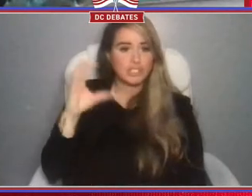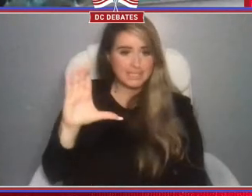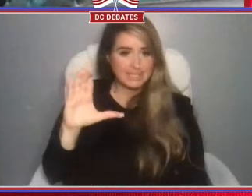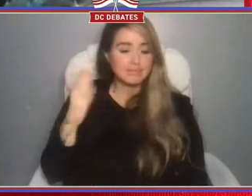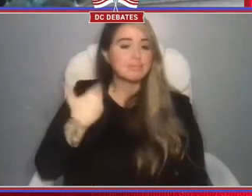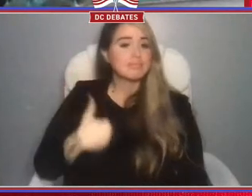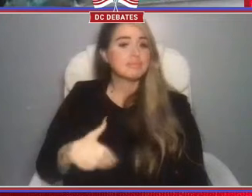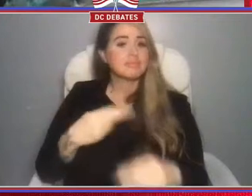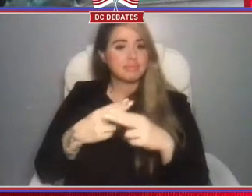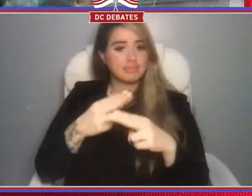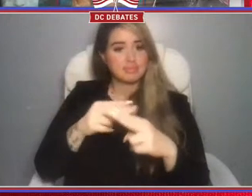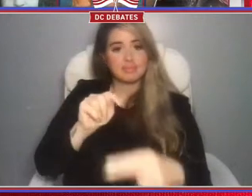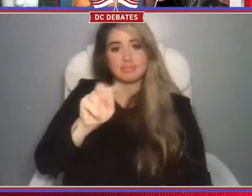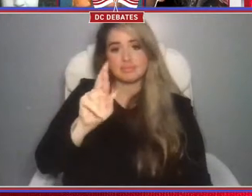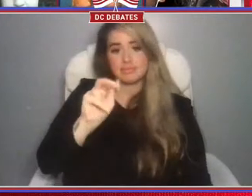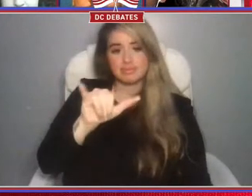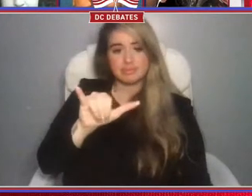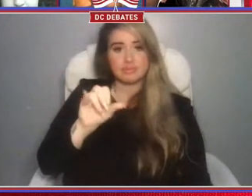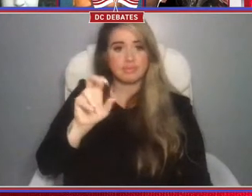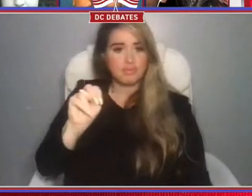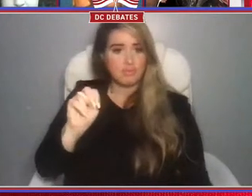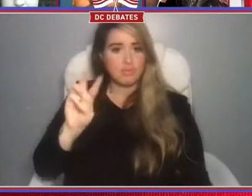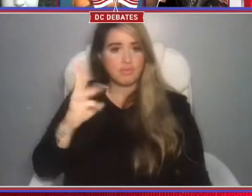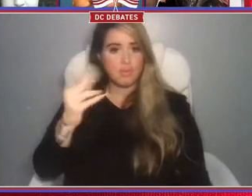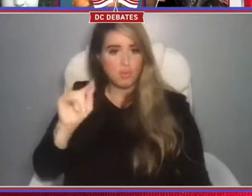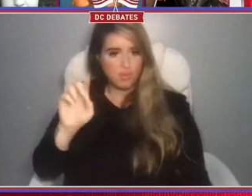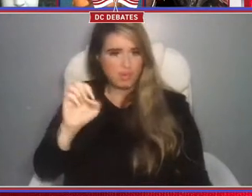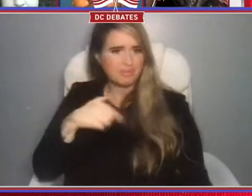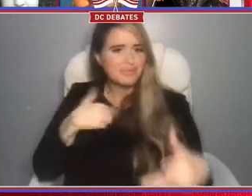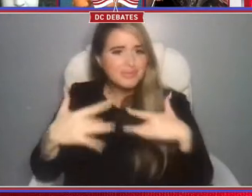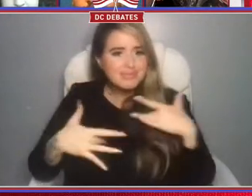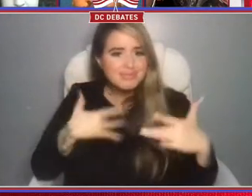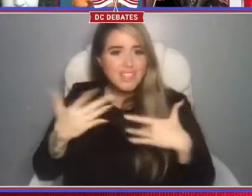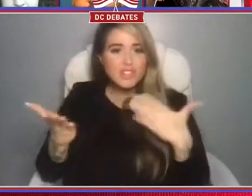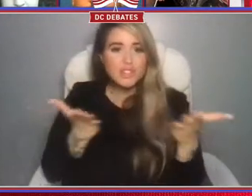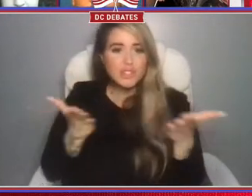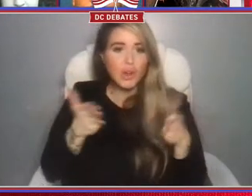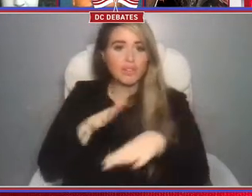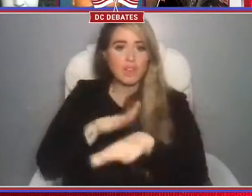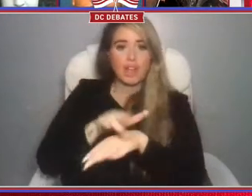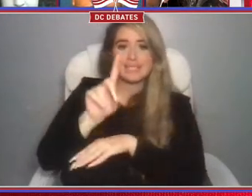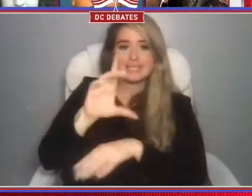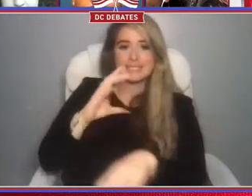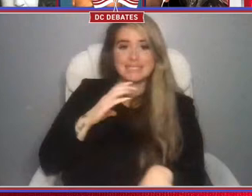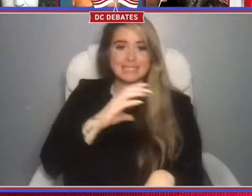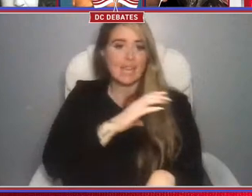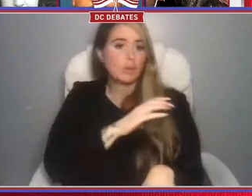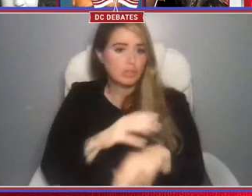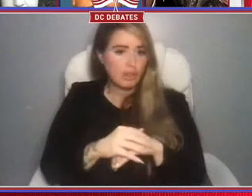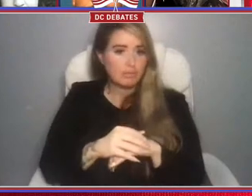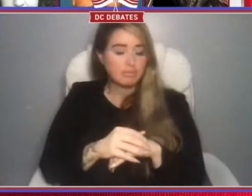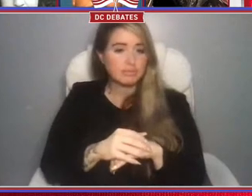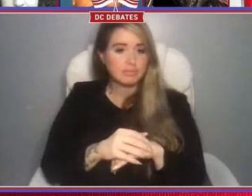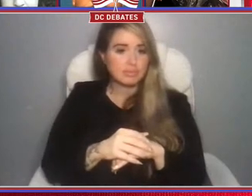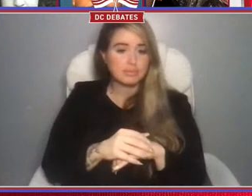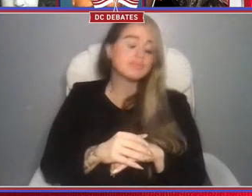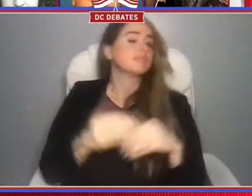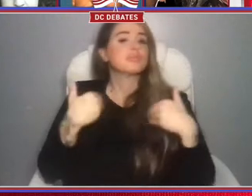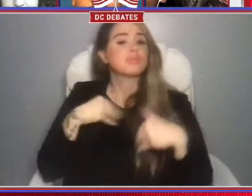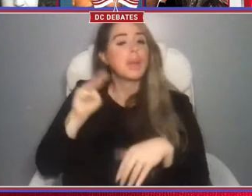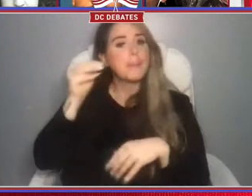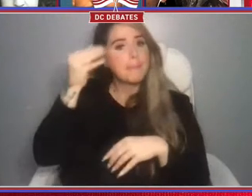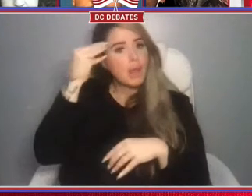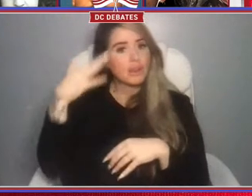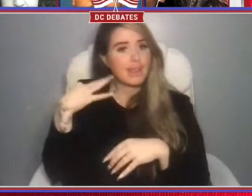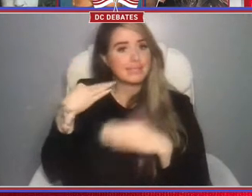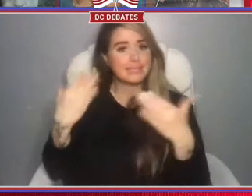White, and I'm excited to serve on a D.C. City Council. I'm a mayor candidate for mayor for Washington, D.C., and I'm